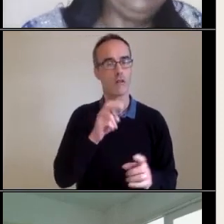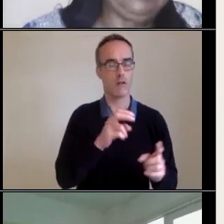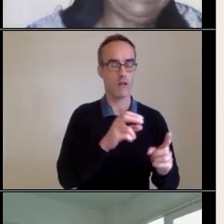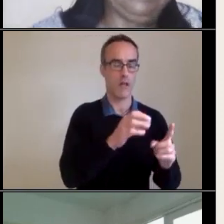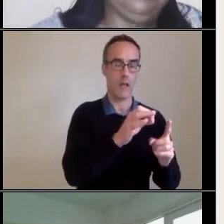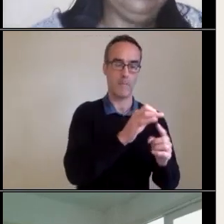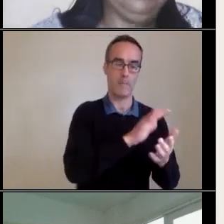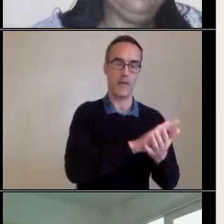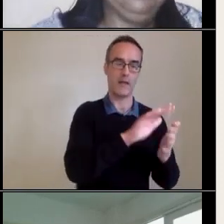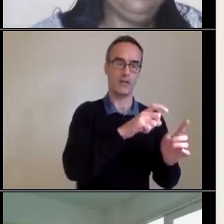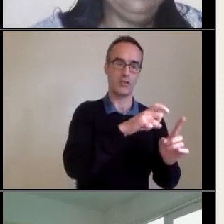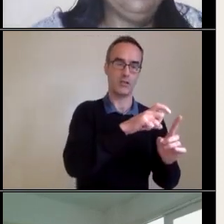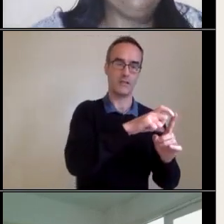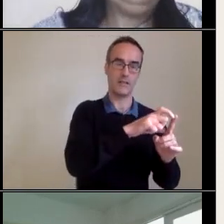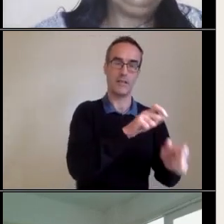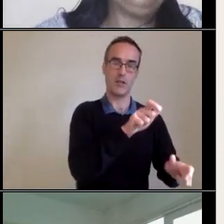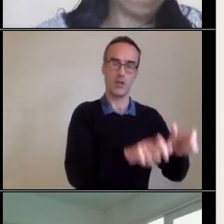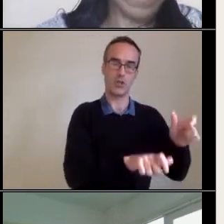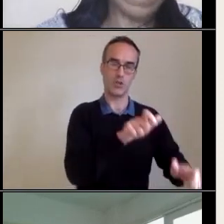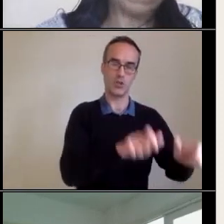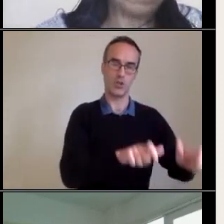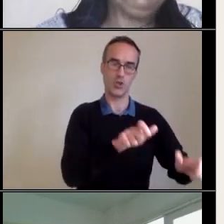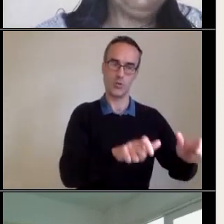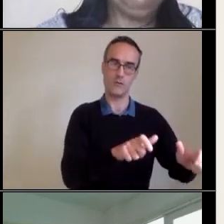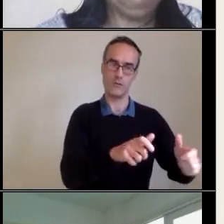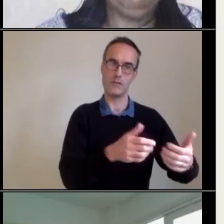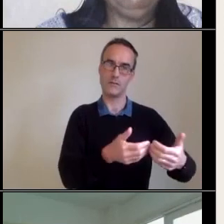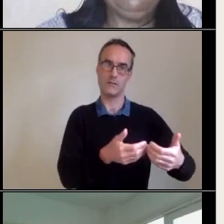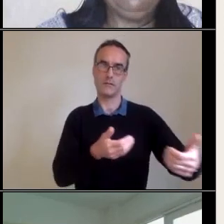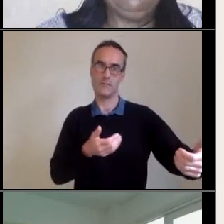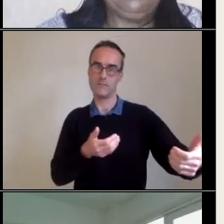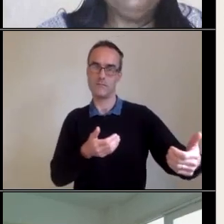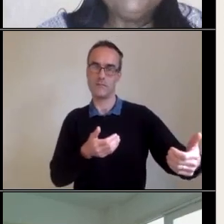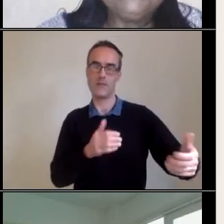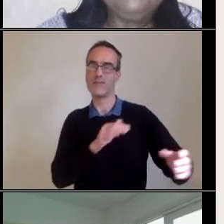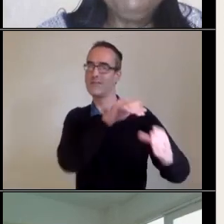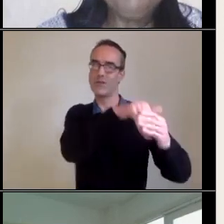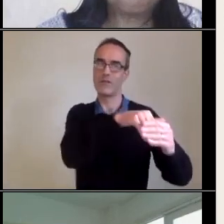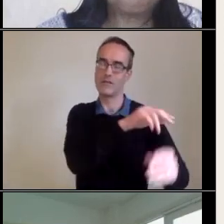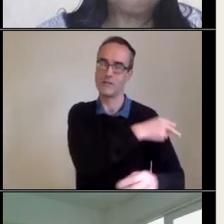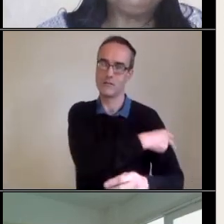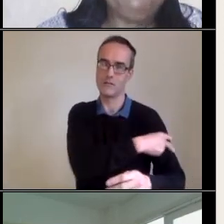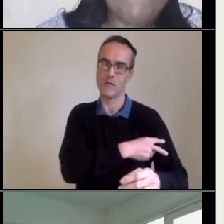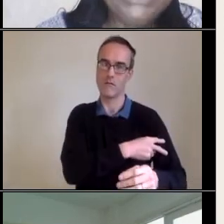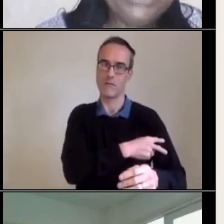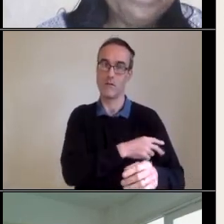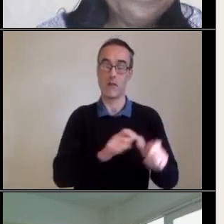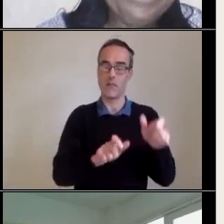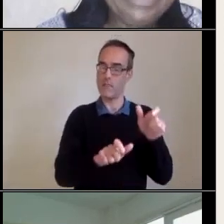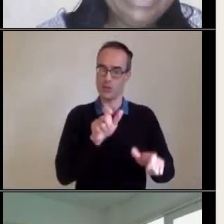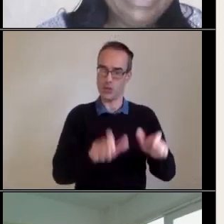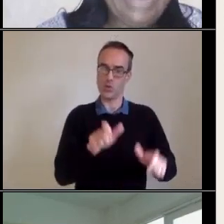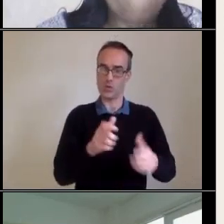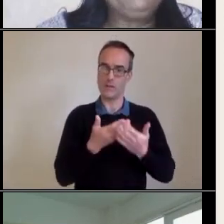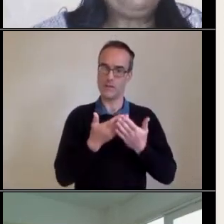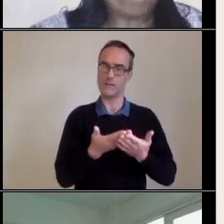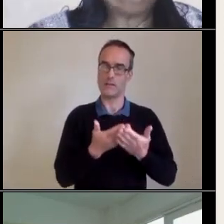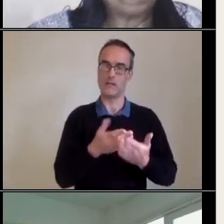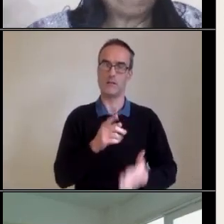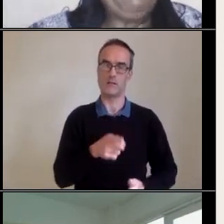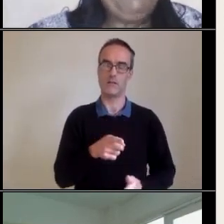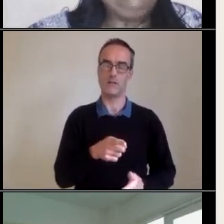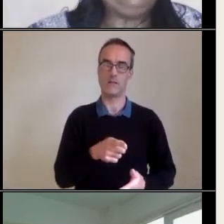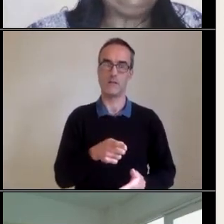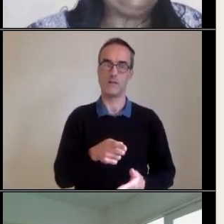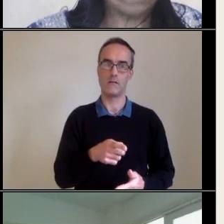they are students. They can only speak or say something through their supervisor,